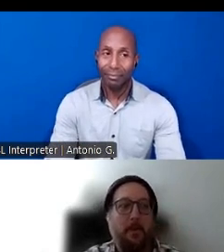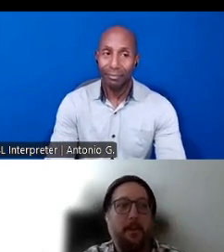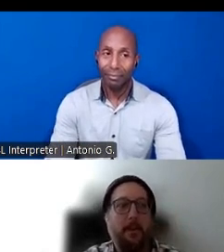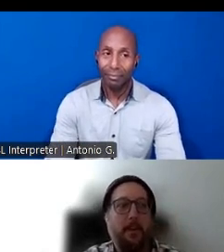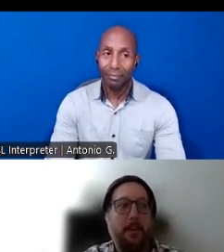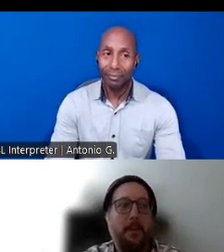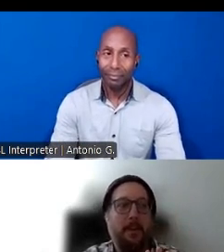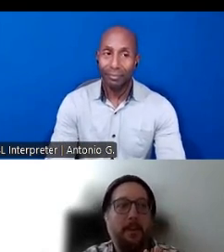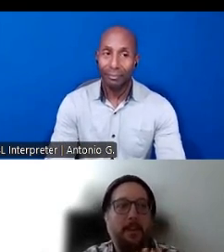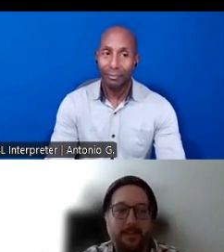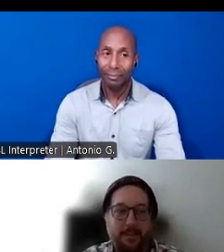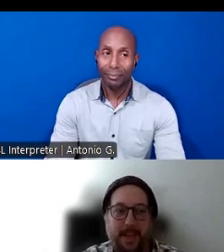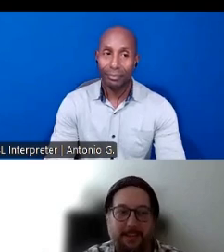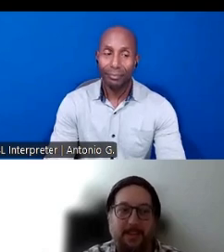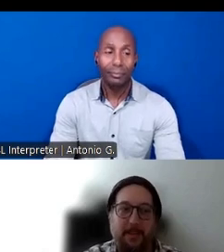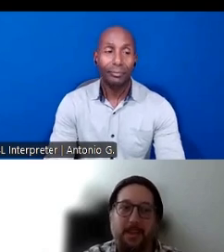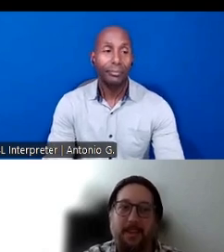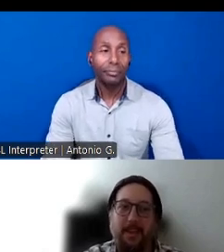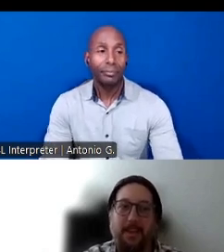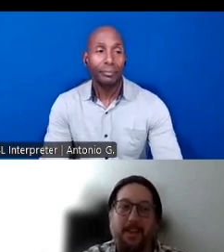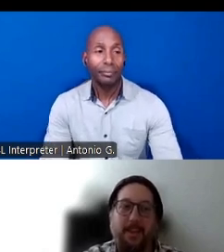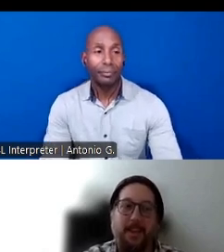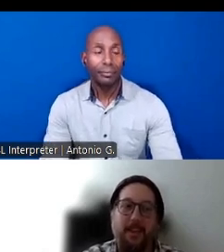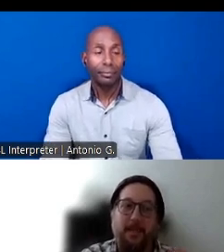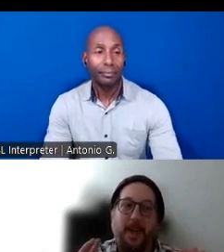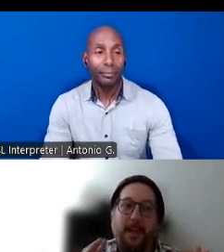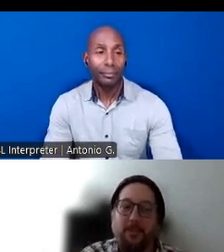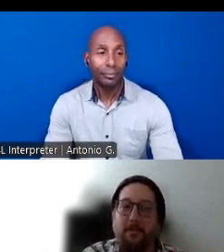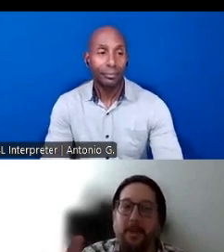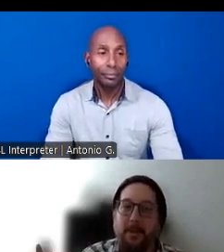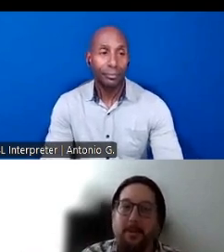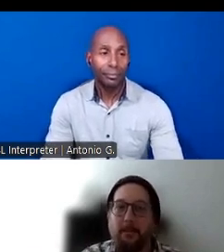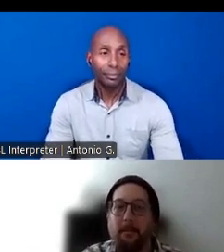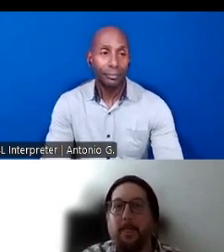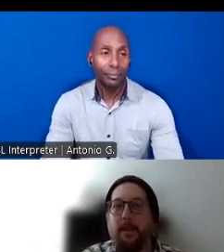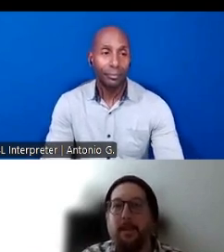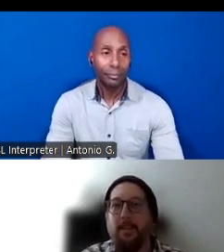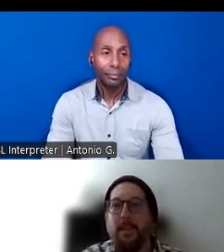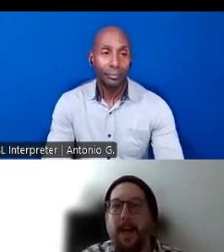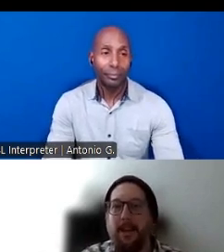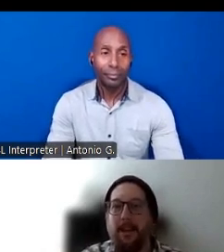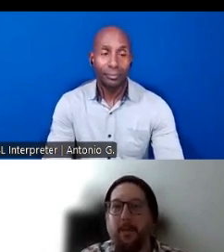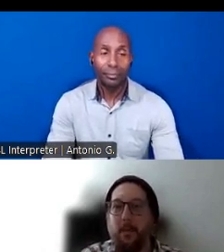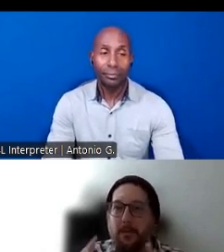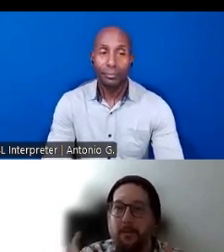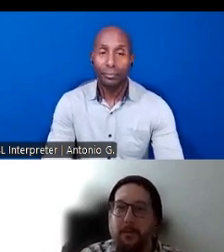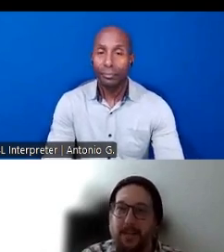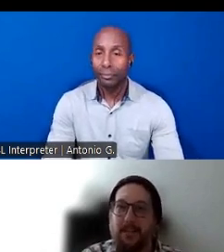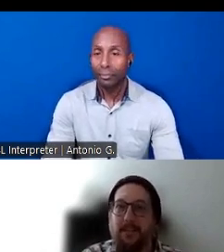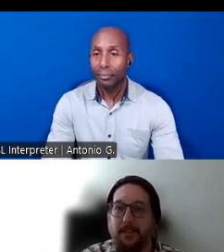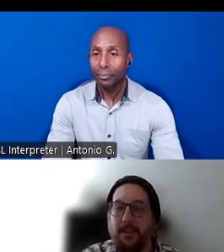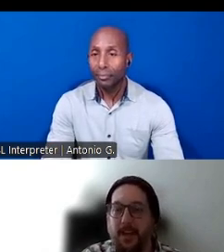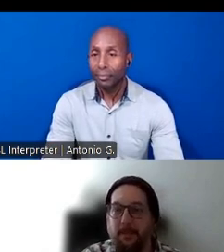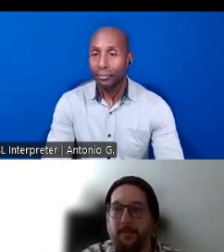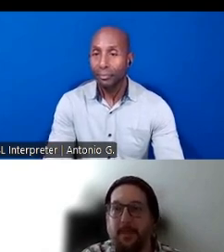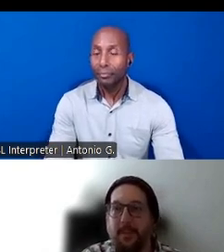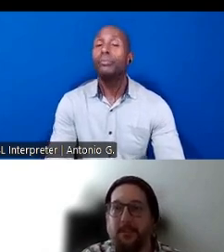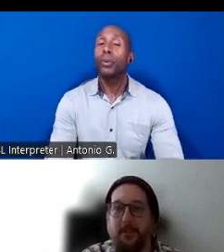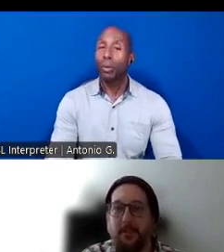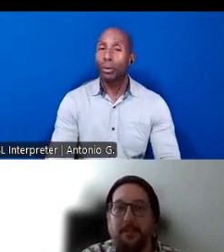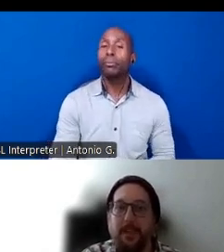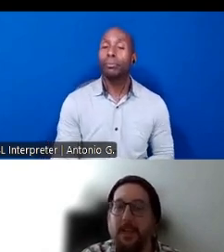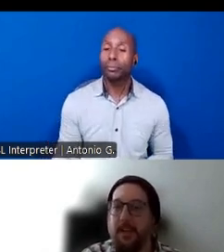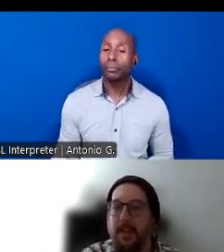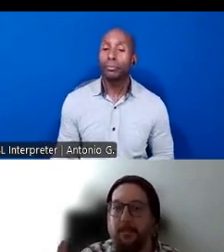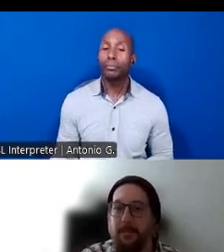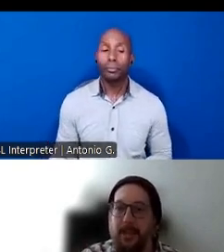So in this case, we've got 2 people that worked a percentage of the time. And so